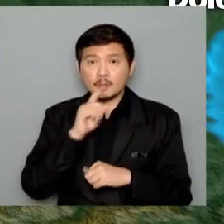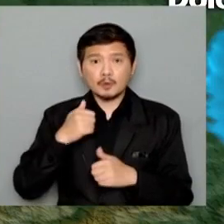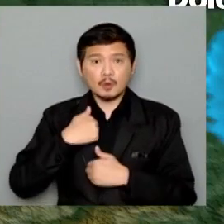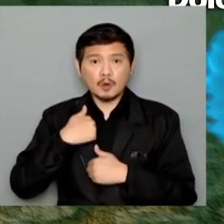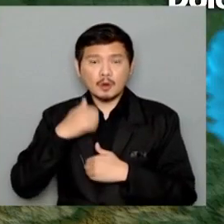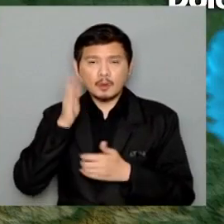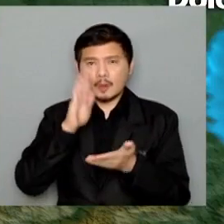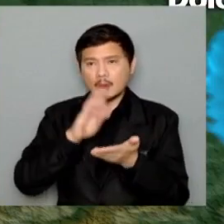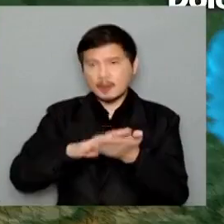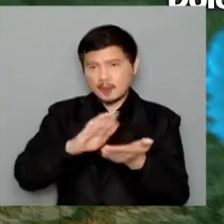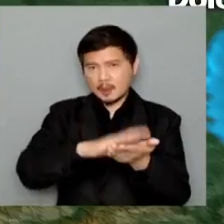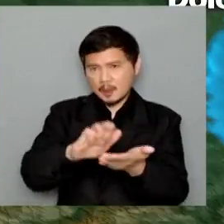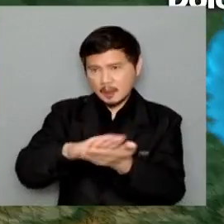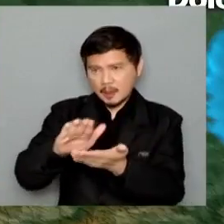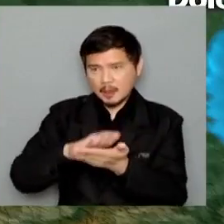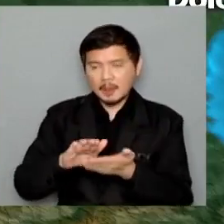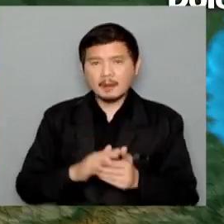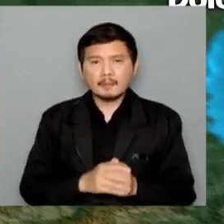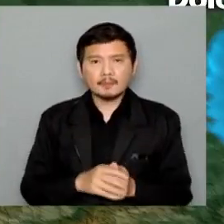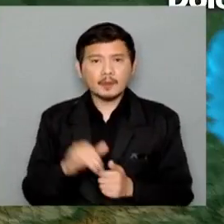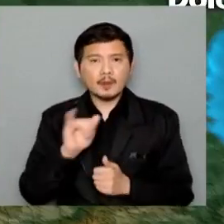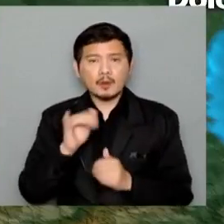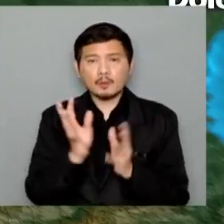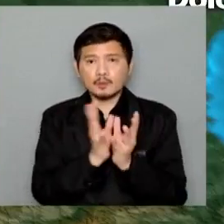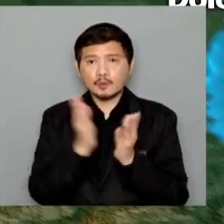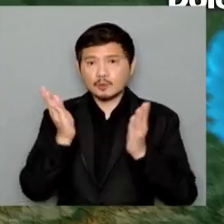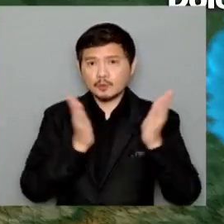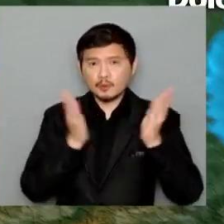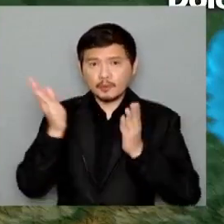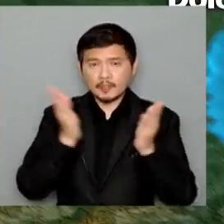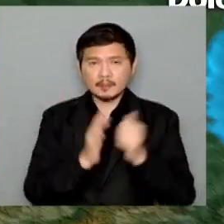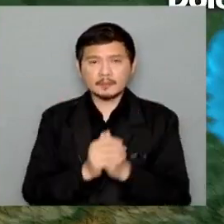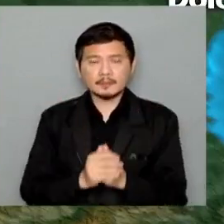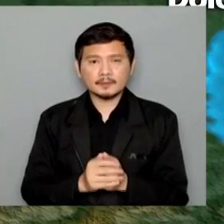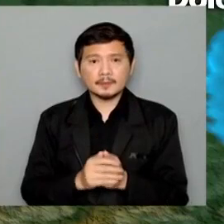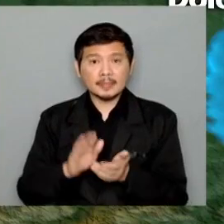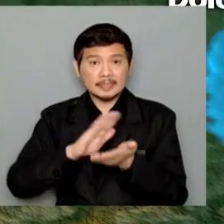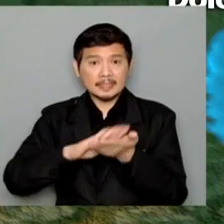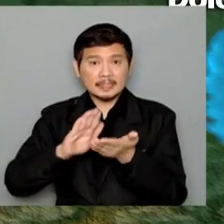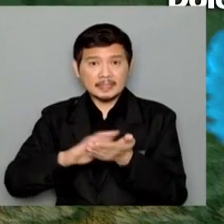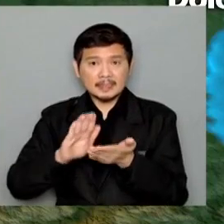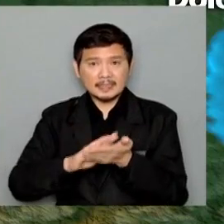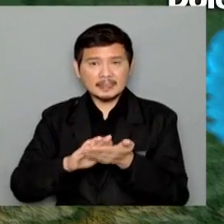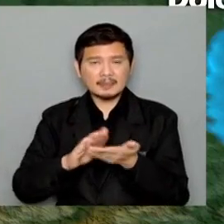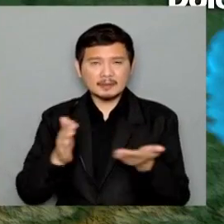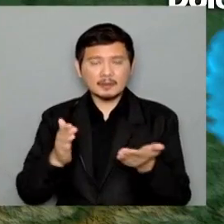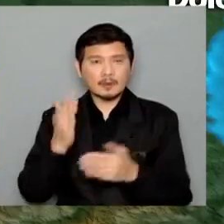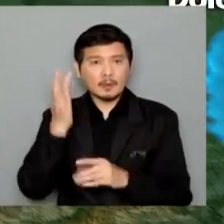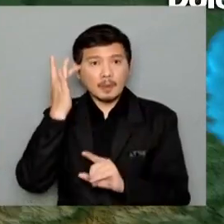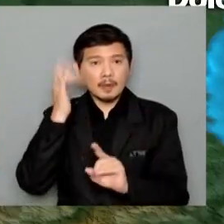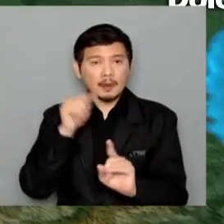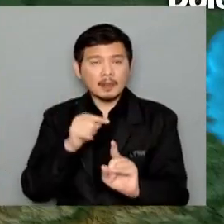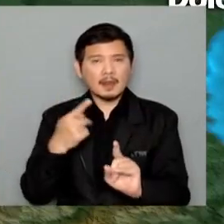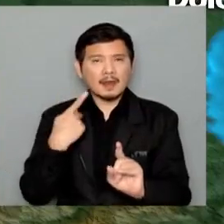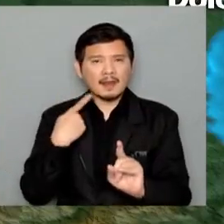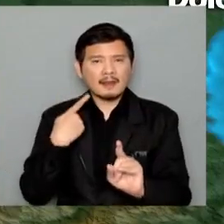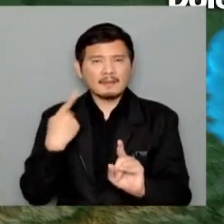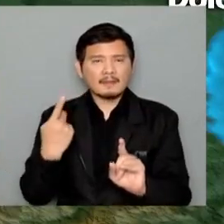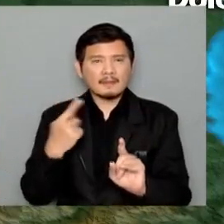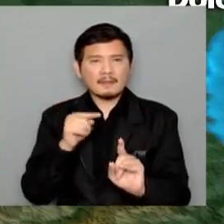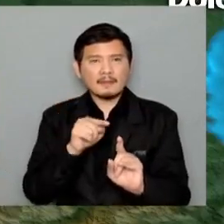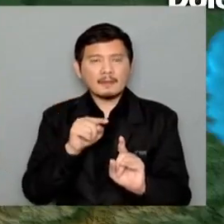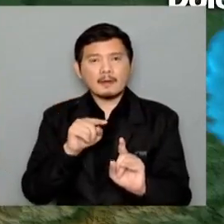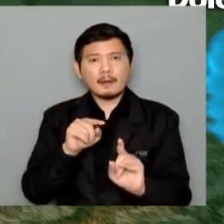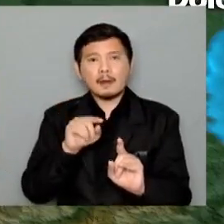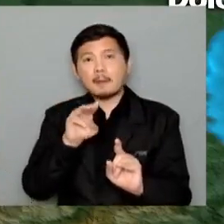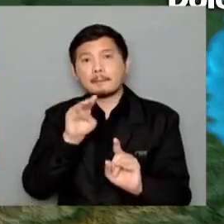and a community service clearing operations because of information that there were indeed anti-personnel mines